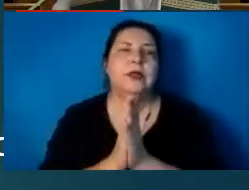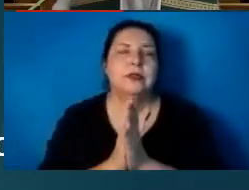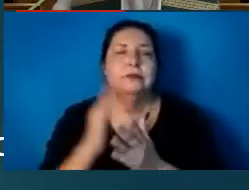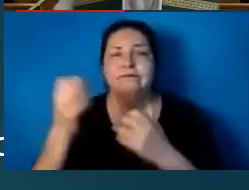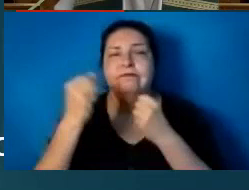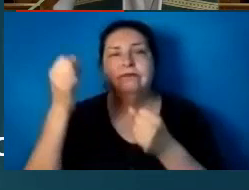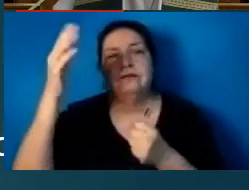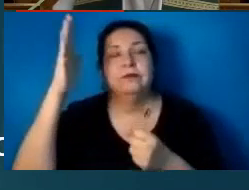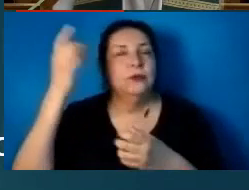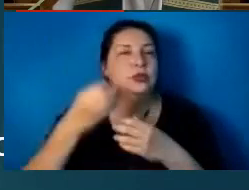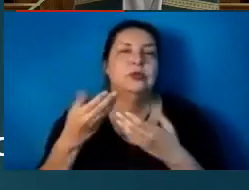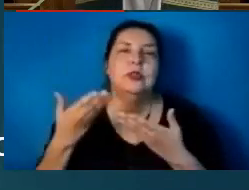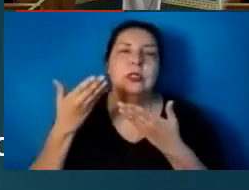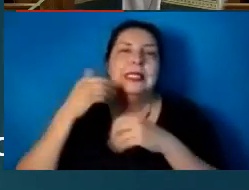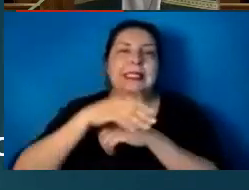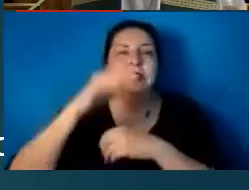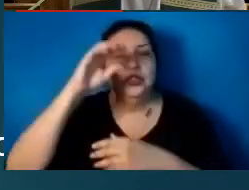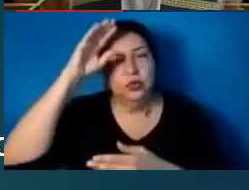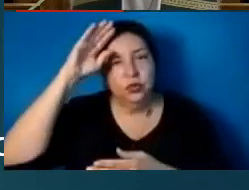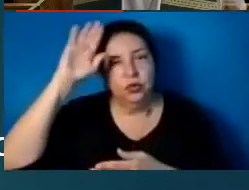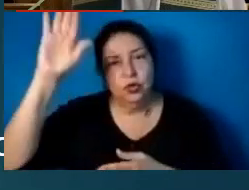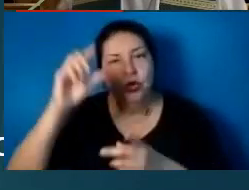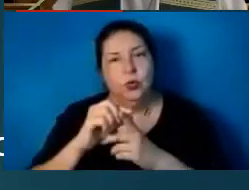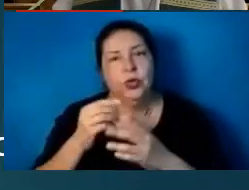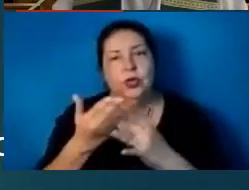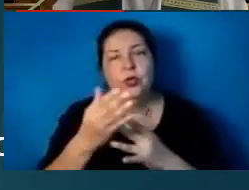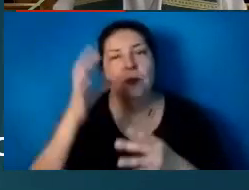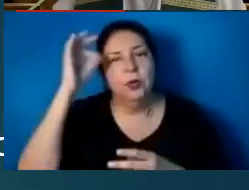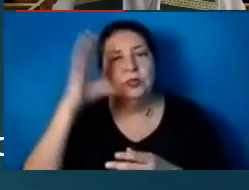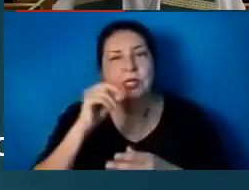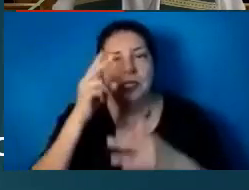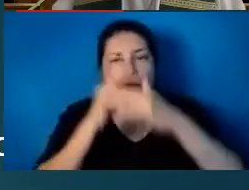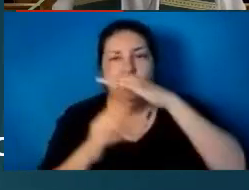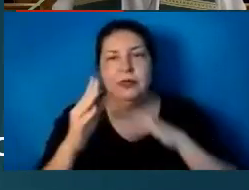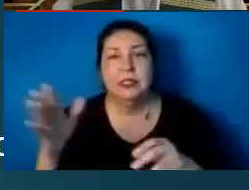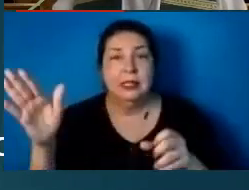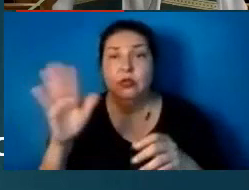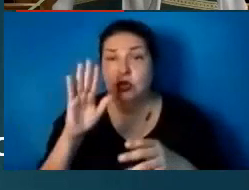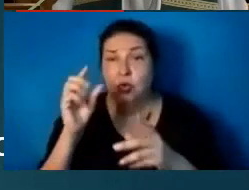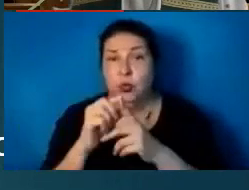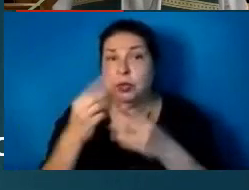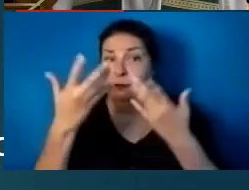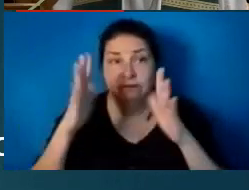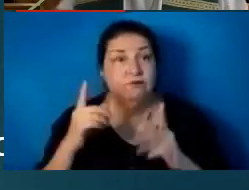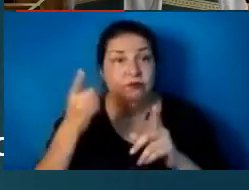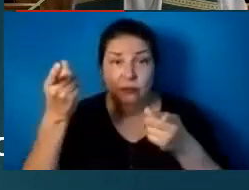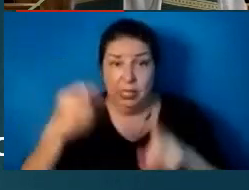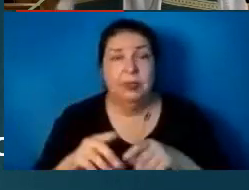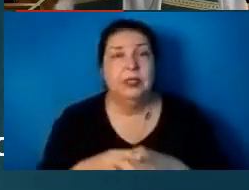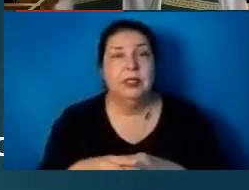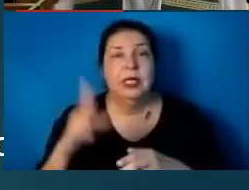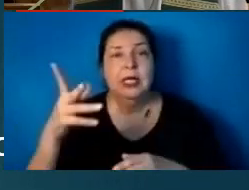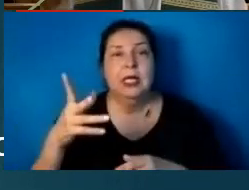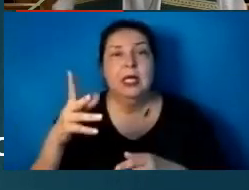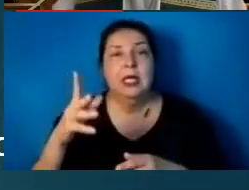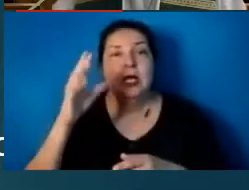Almighty God, you delivered your word through Moses and the prophets and fulfilled your word in Christ. He was planted into death for